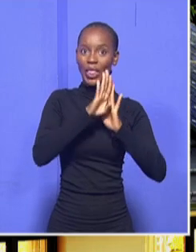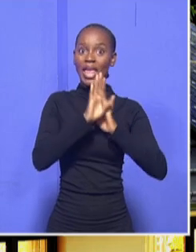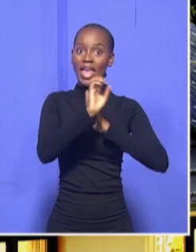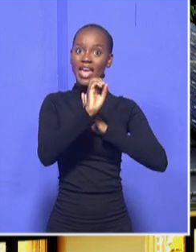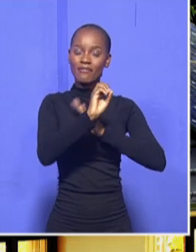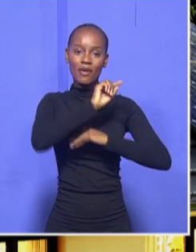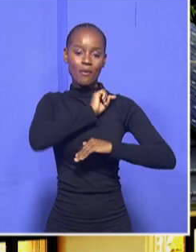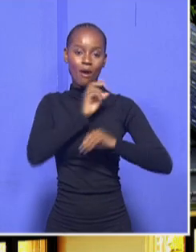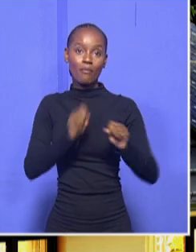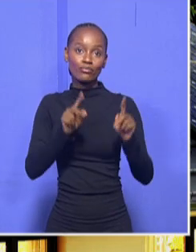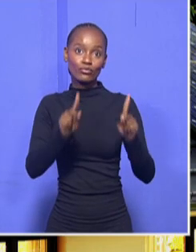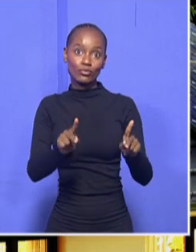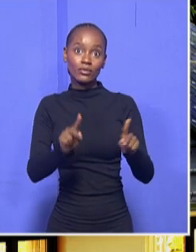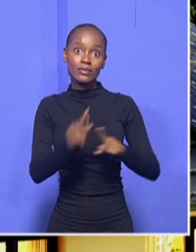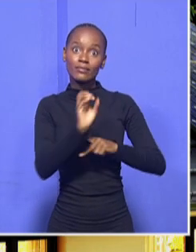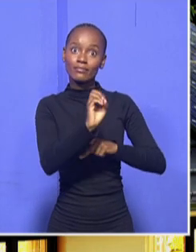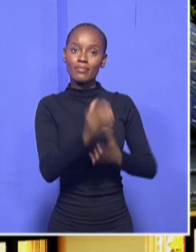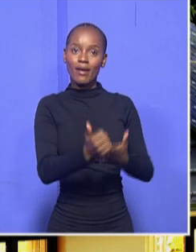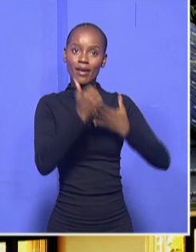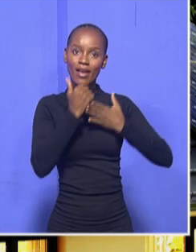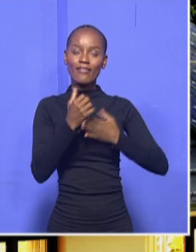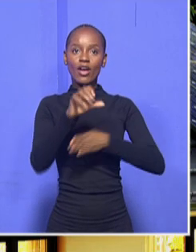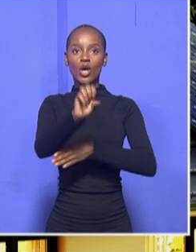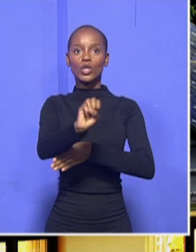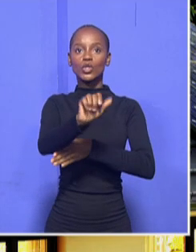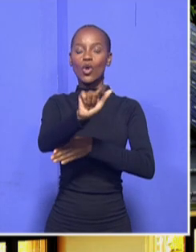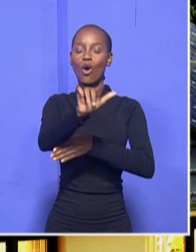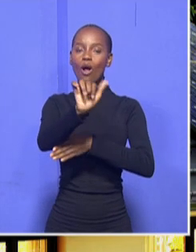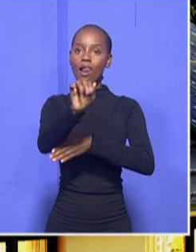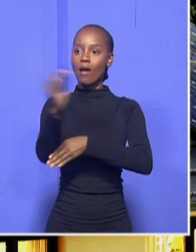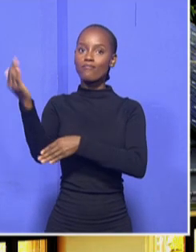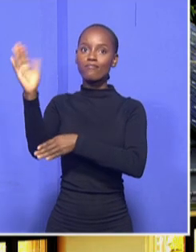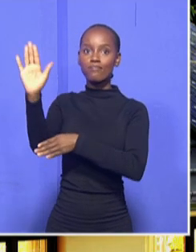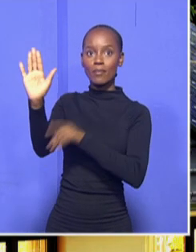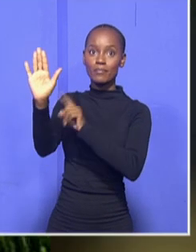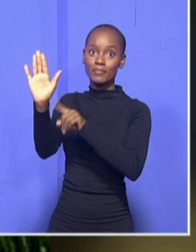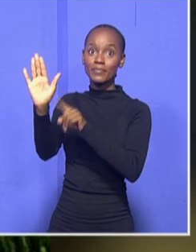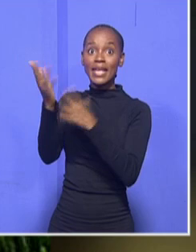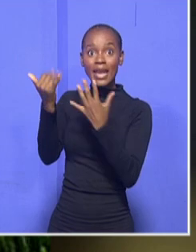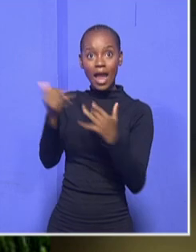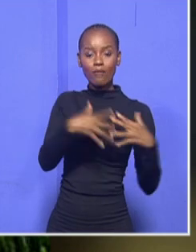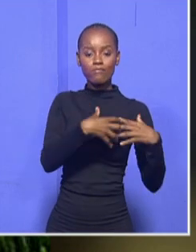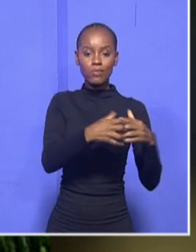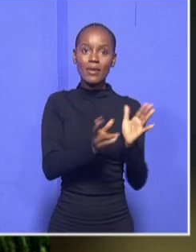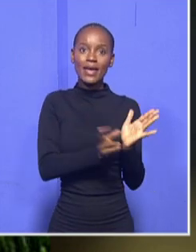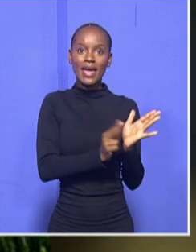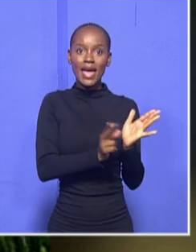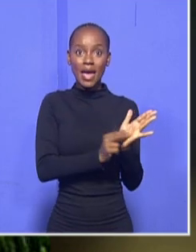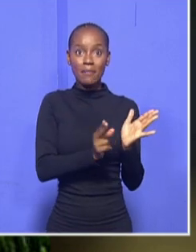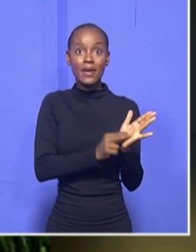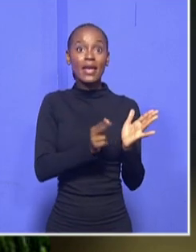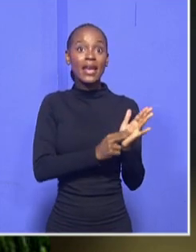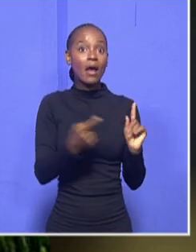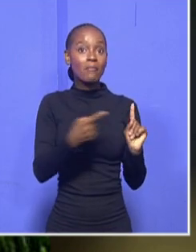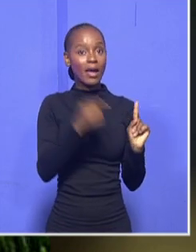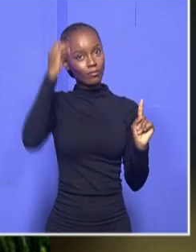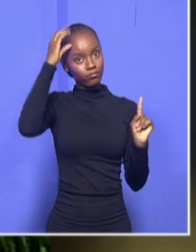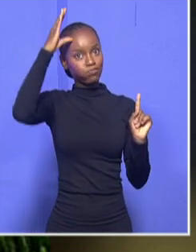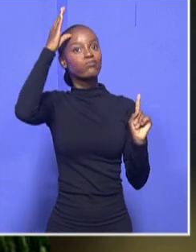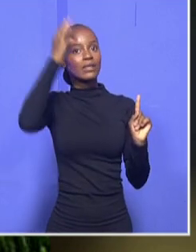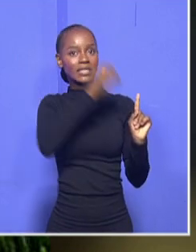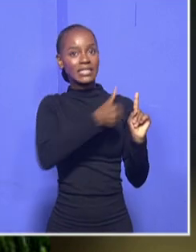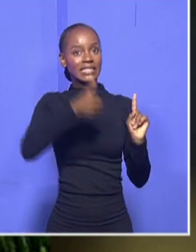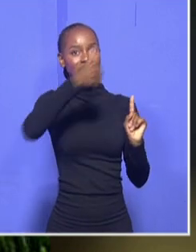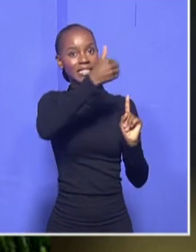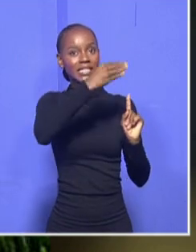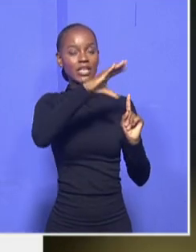something Versofy SOLAR is spearheading through their Versofy HOME app. To tell us more about this, we're joined by the CEO and